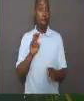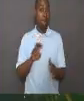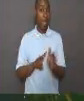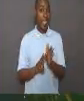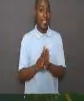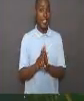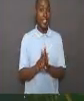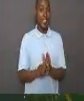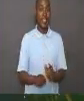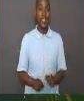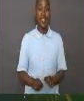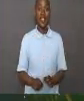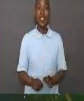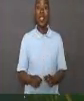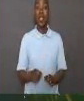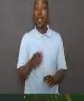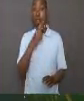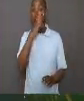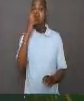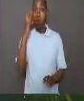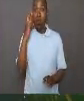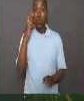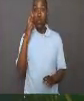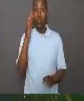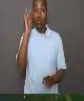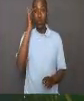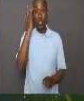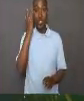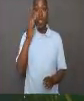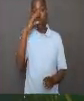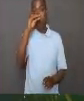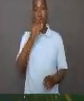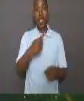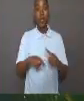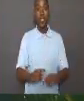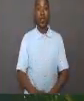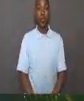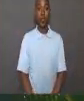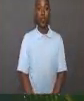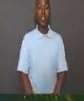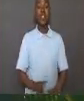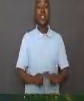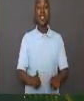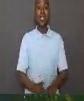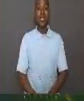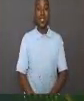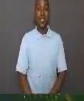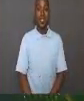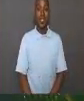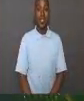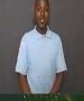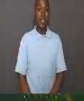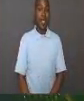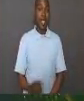viruses can cause disease in humans. But some